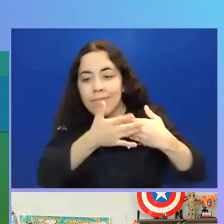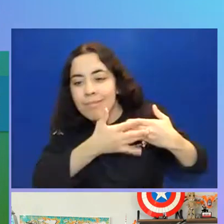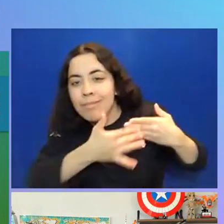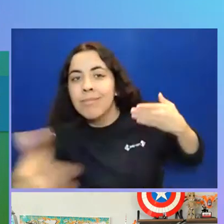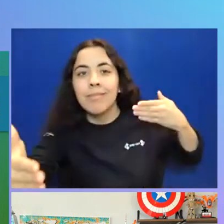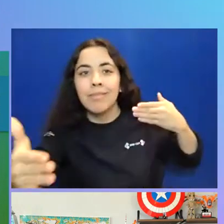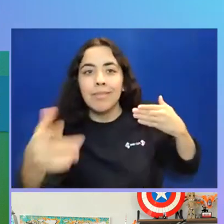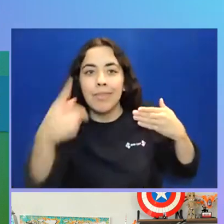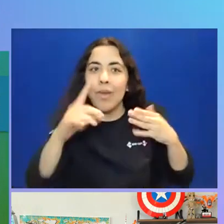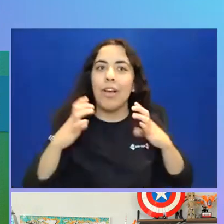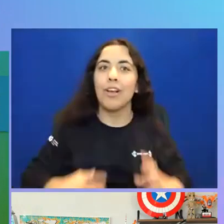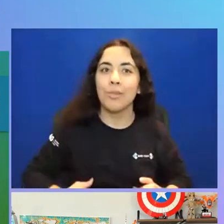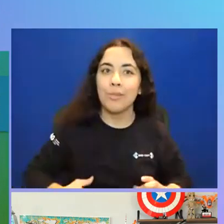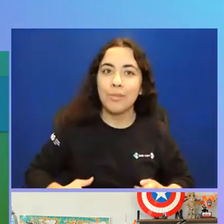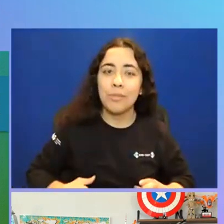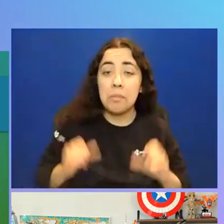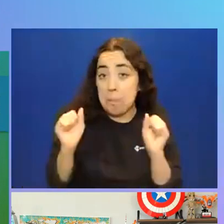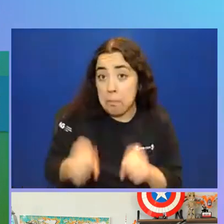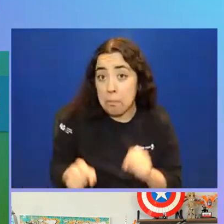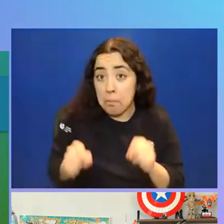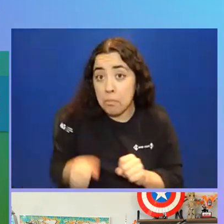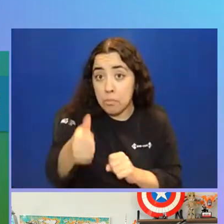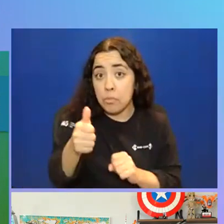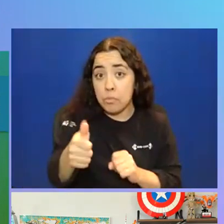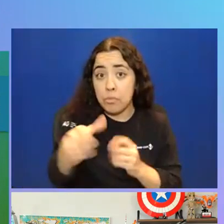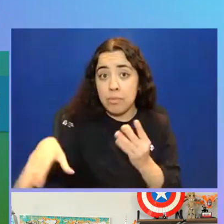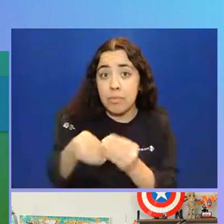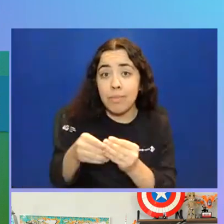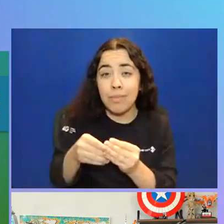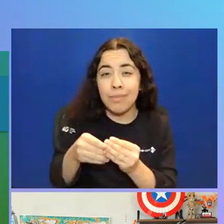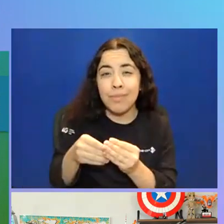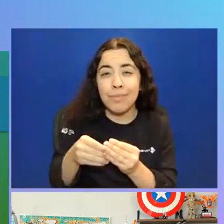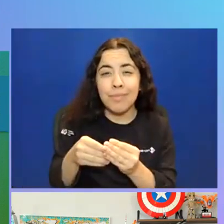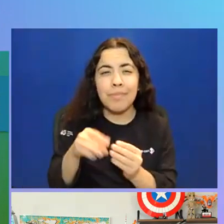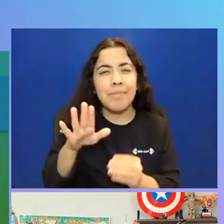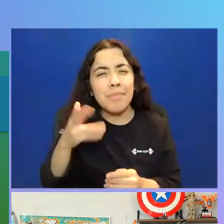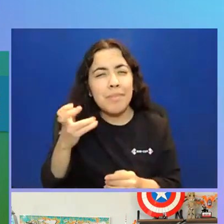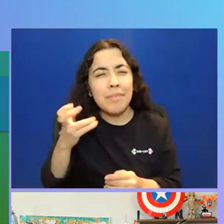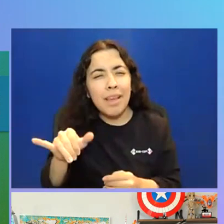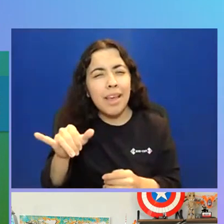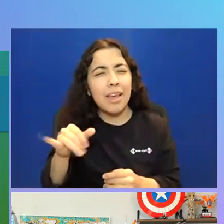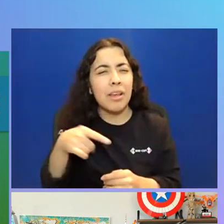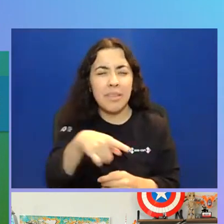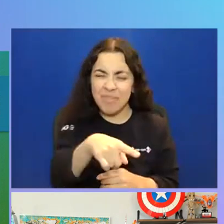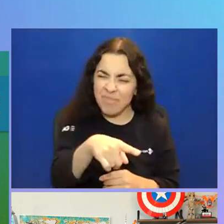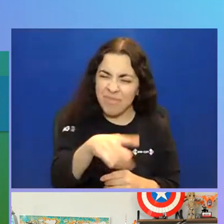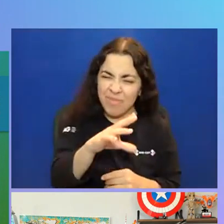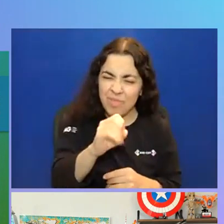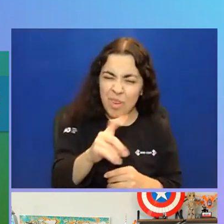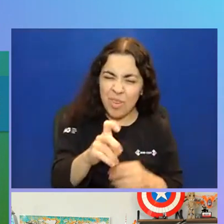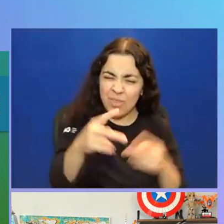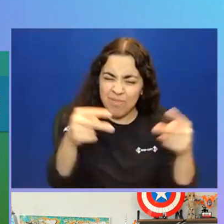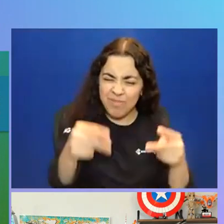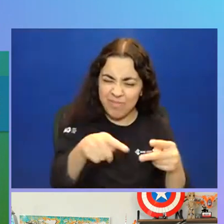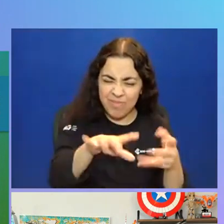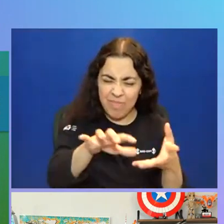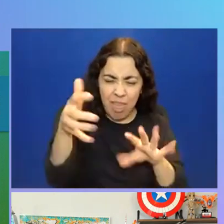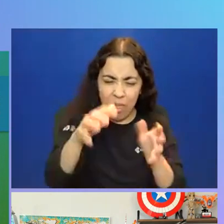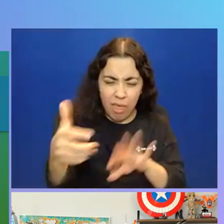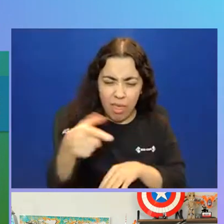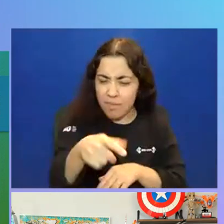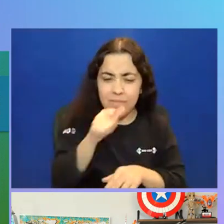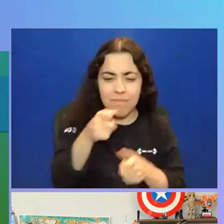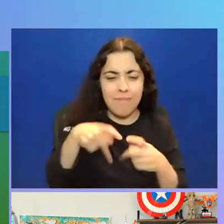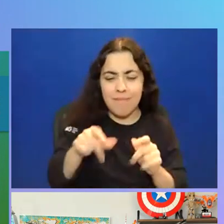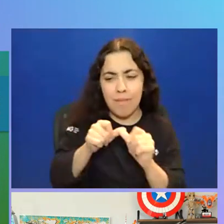customers. You could potentially put gates in there to say, hey, we're not going to allow this code to go forward unless it passes